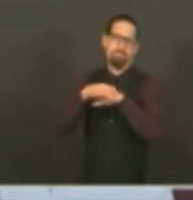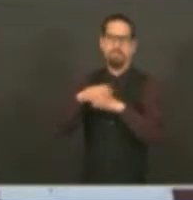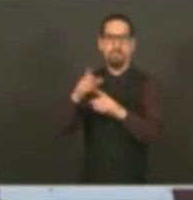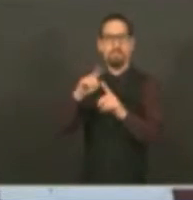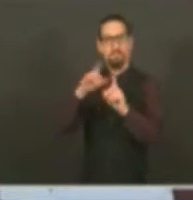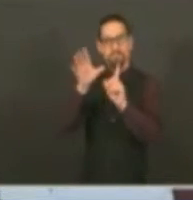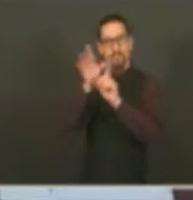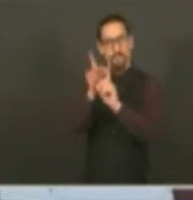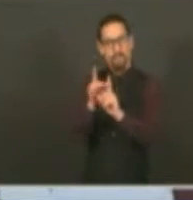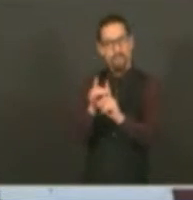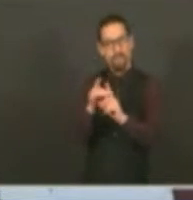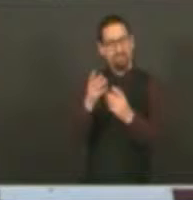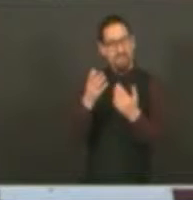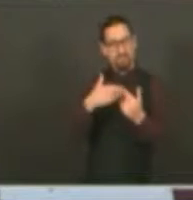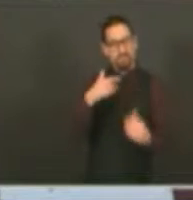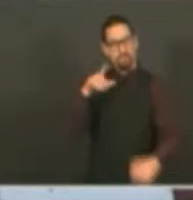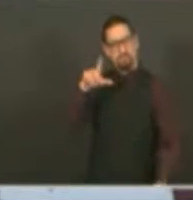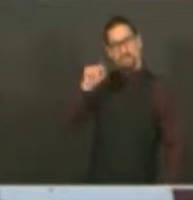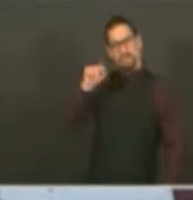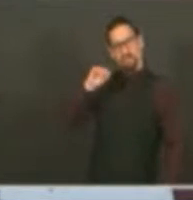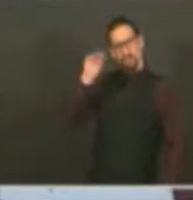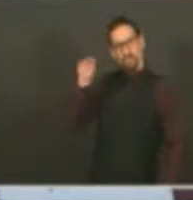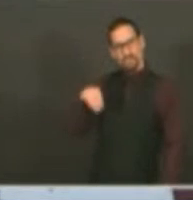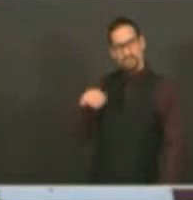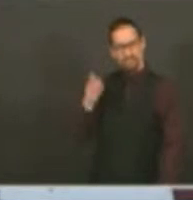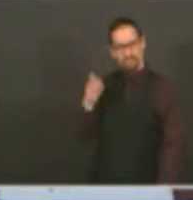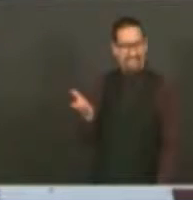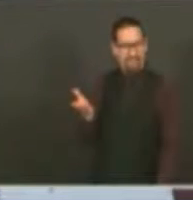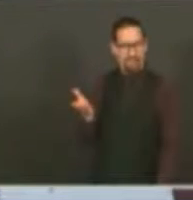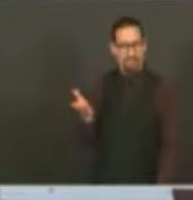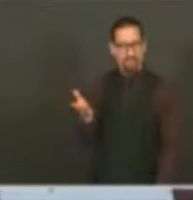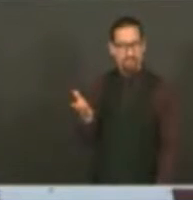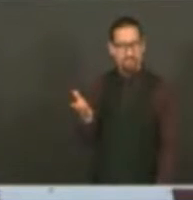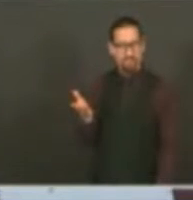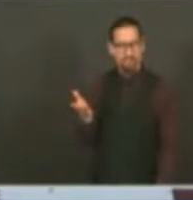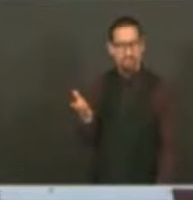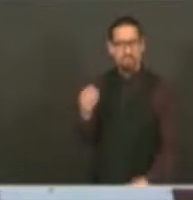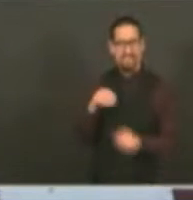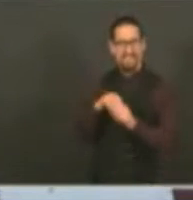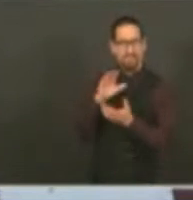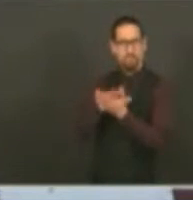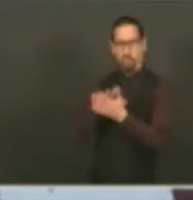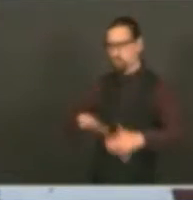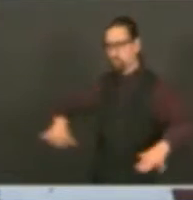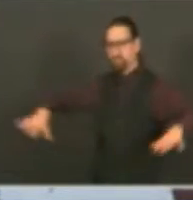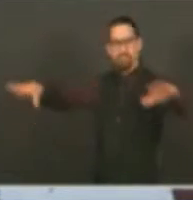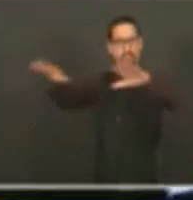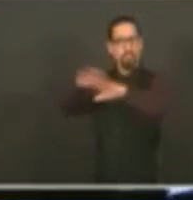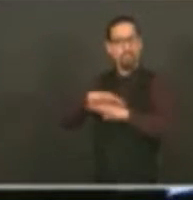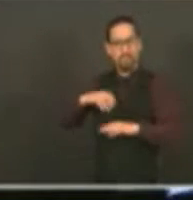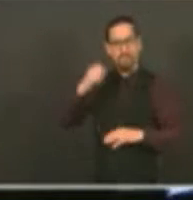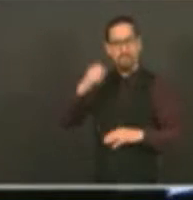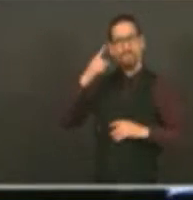20%. And in particular schools, our test positivity is less than 2%.